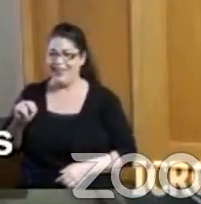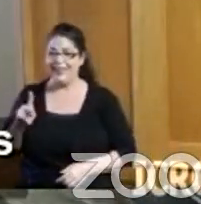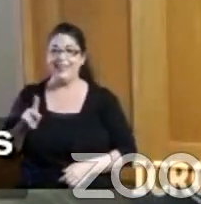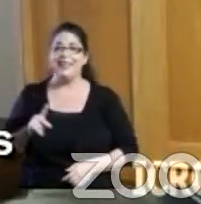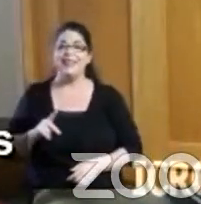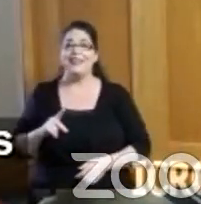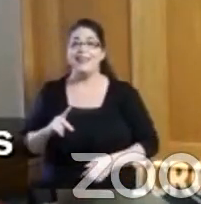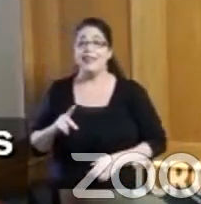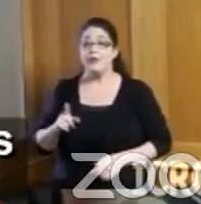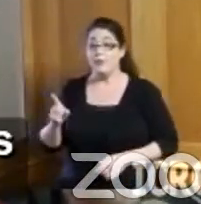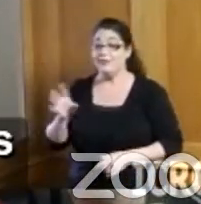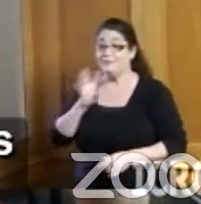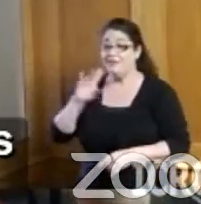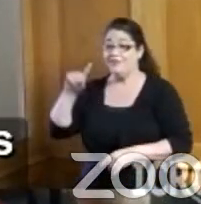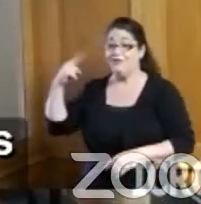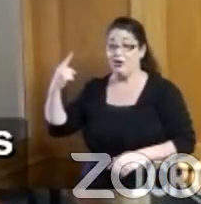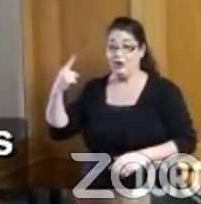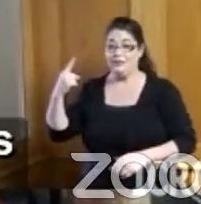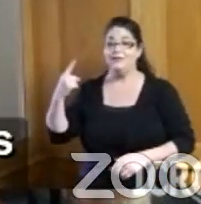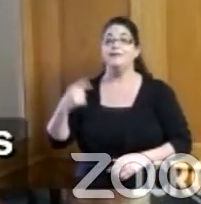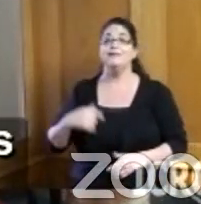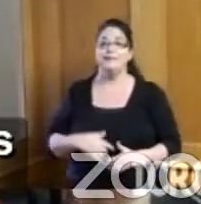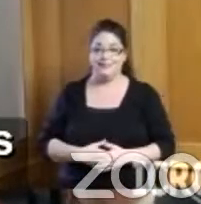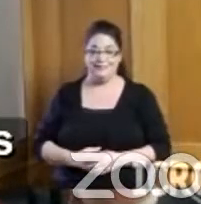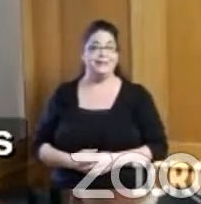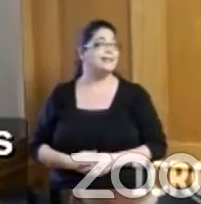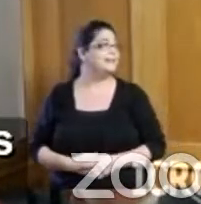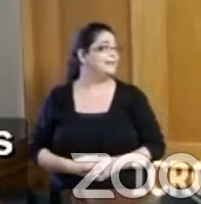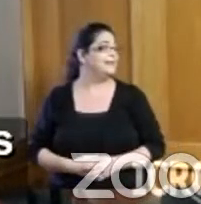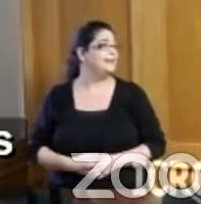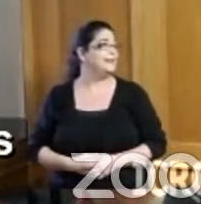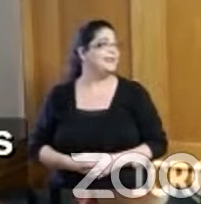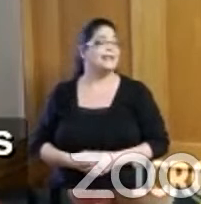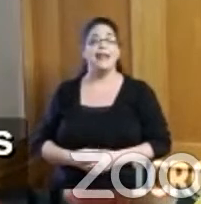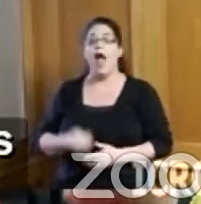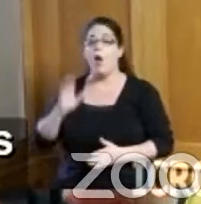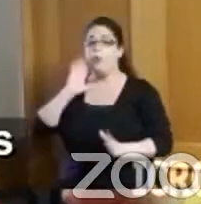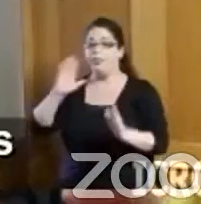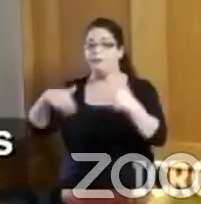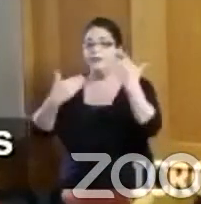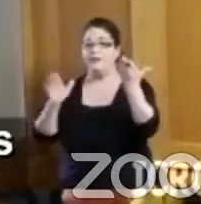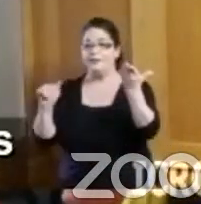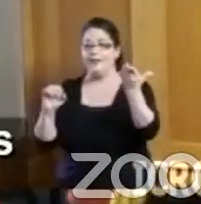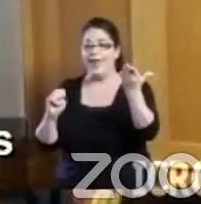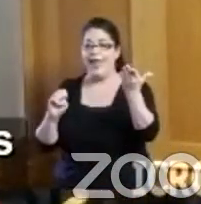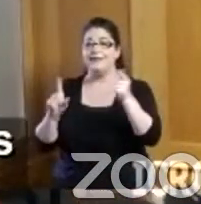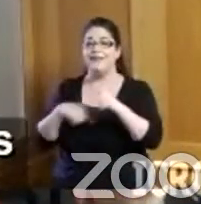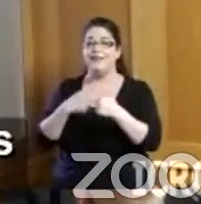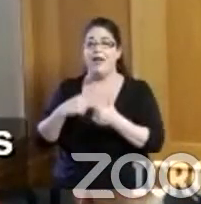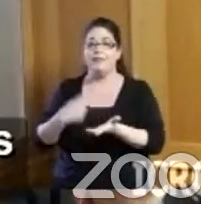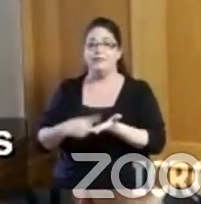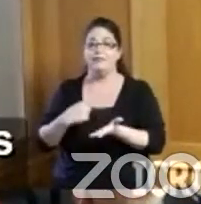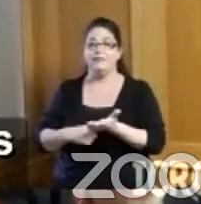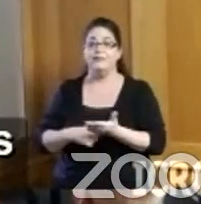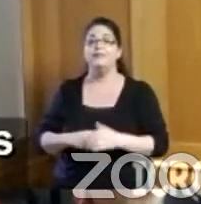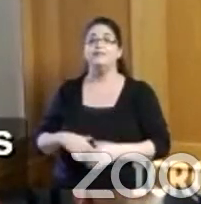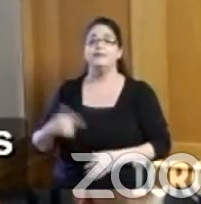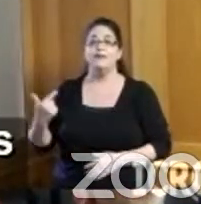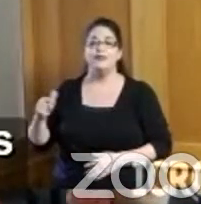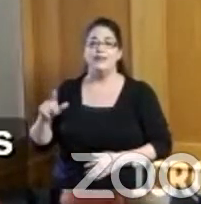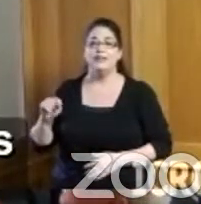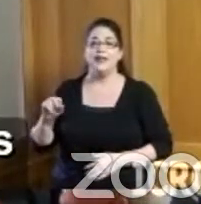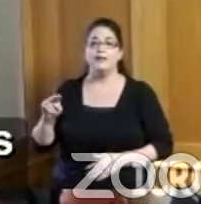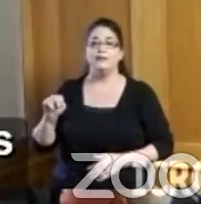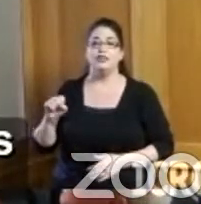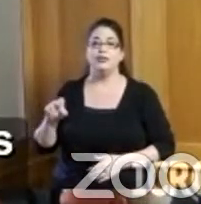Okay, so you're going to speak first for the, okay. Yes, I was going to present the case. Sure. As we typically do. And then we'll talk to Green Township. Okay,